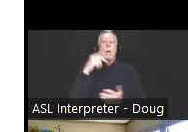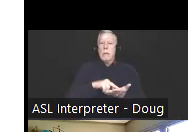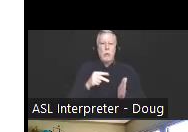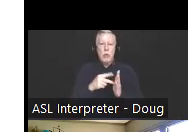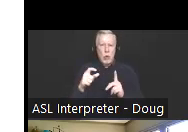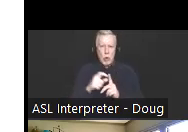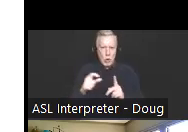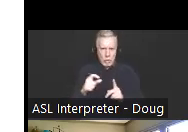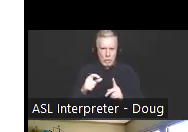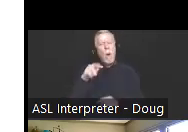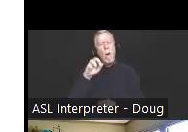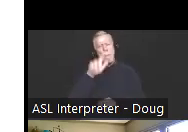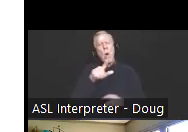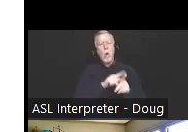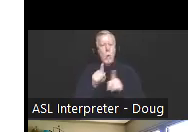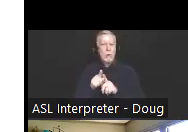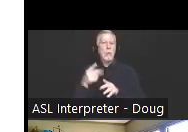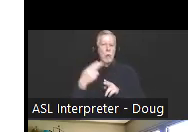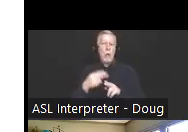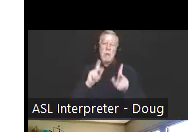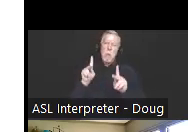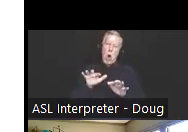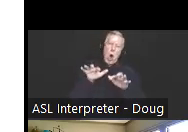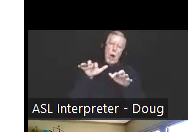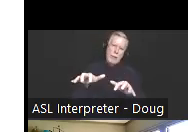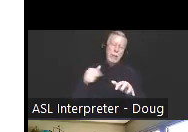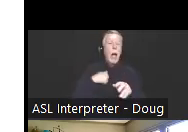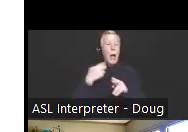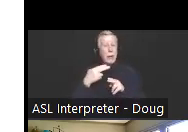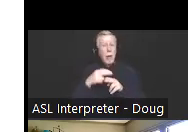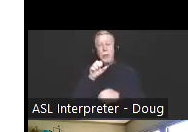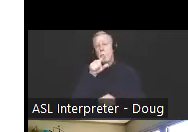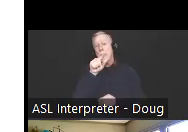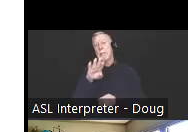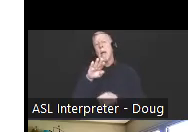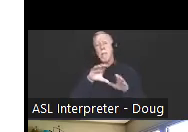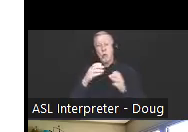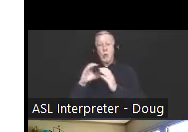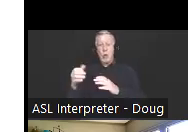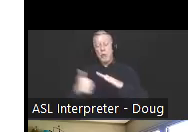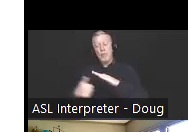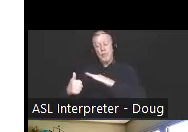them, audiences, as I call them, subgroups or population. But that's an important